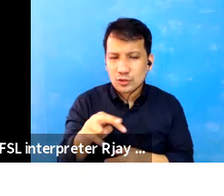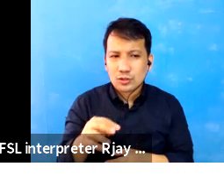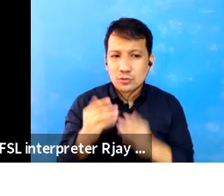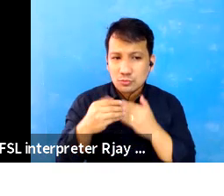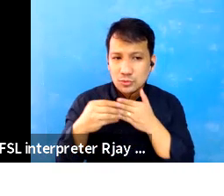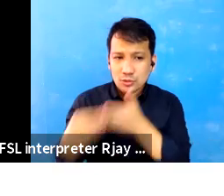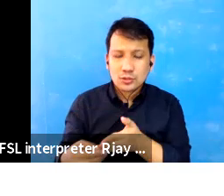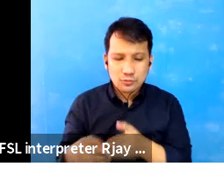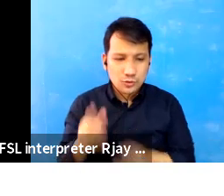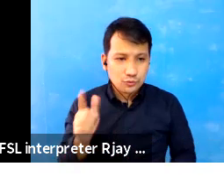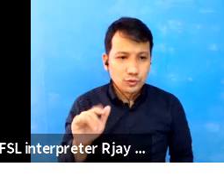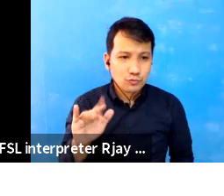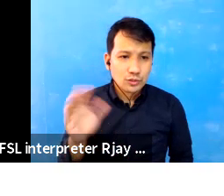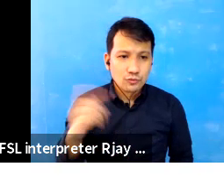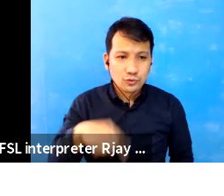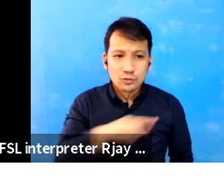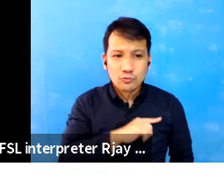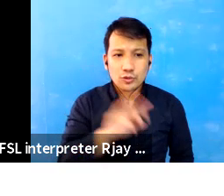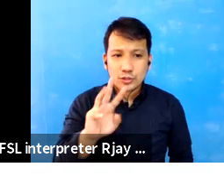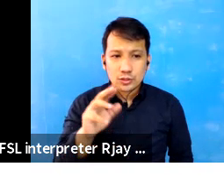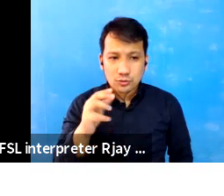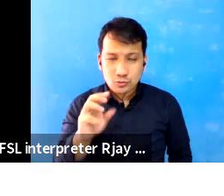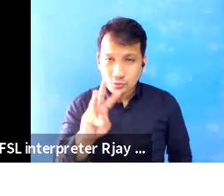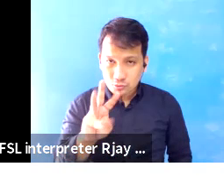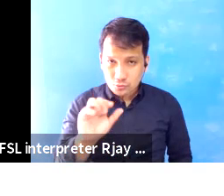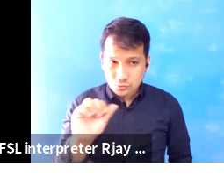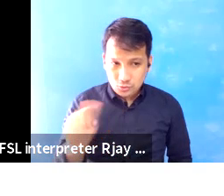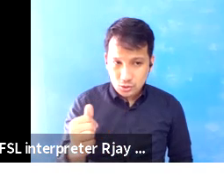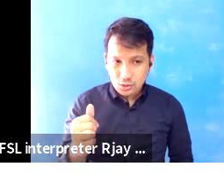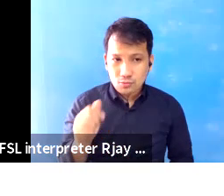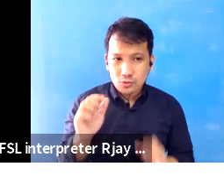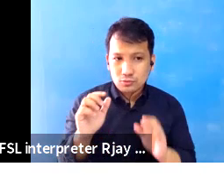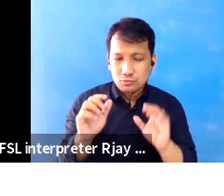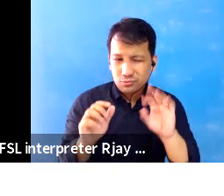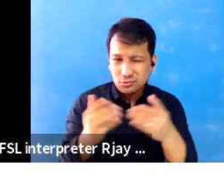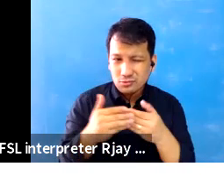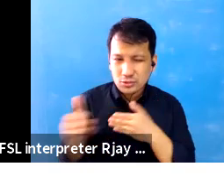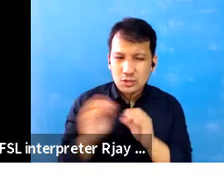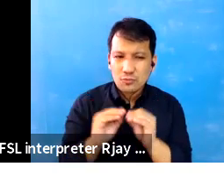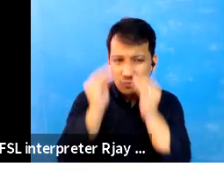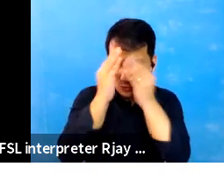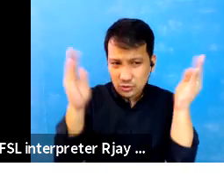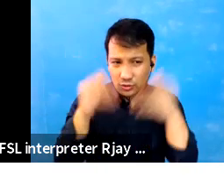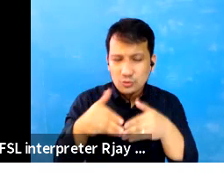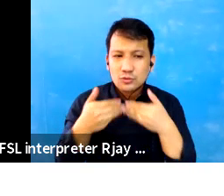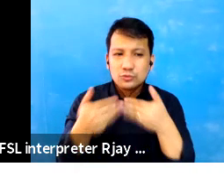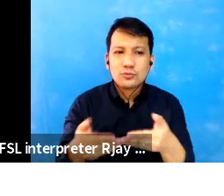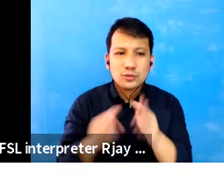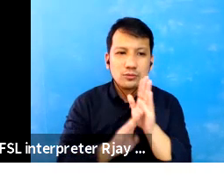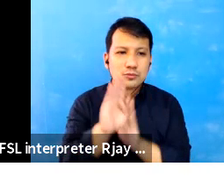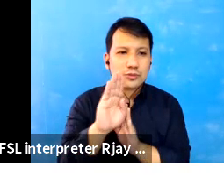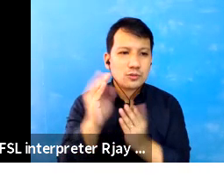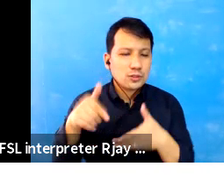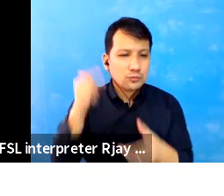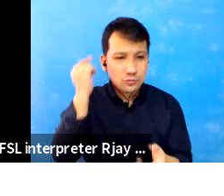leading to 2025, which is the World Health Assembly, and 2030, so that we are able to meet our sustainable development